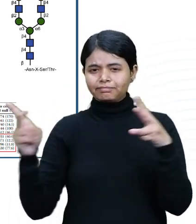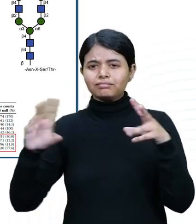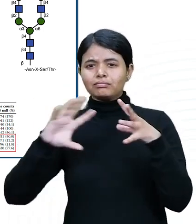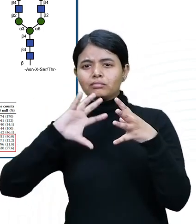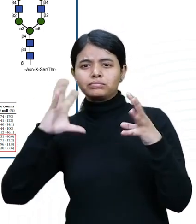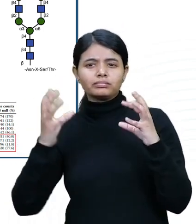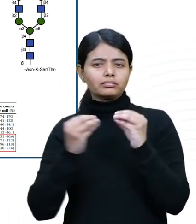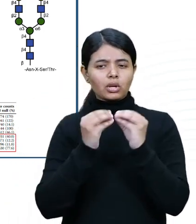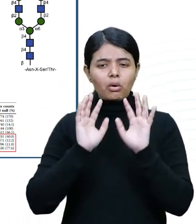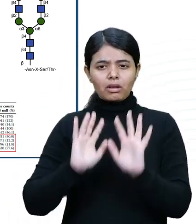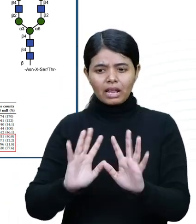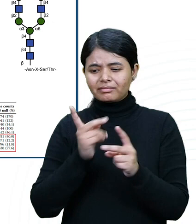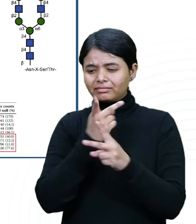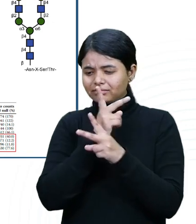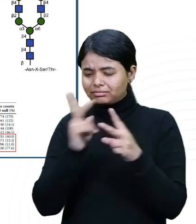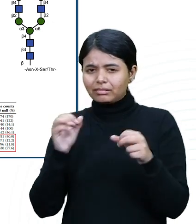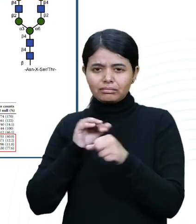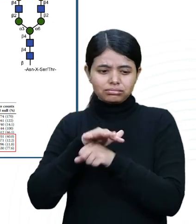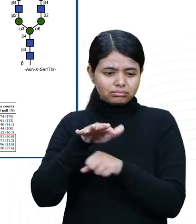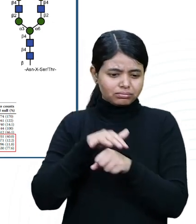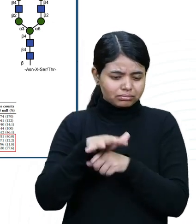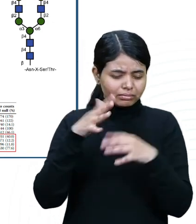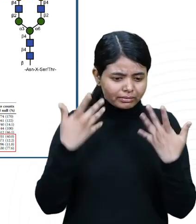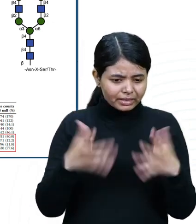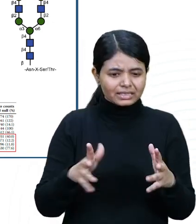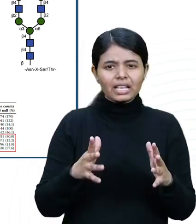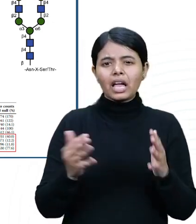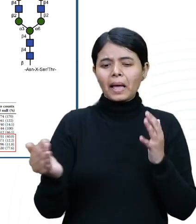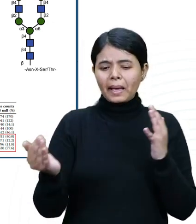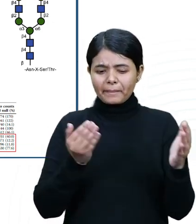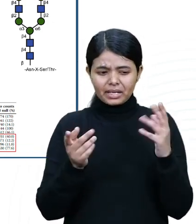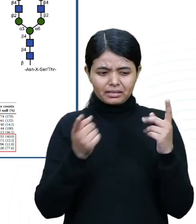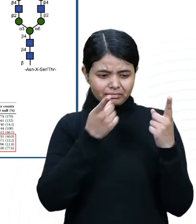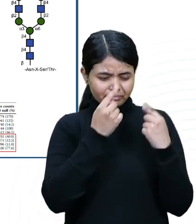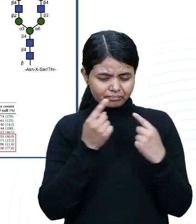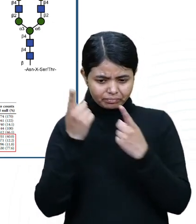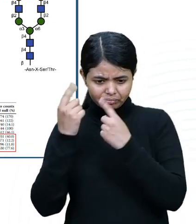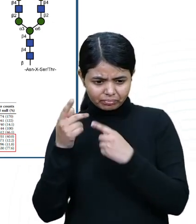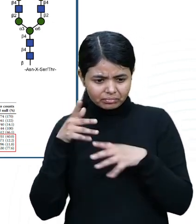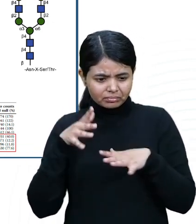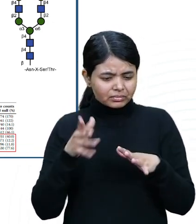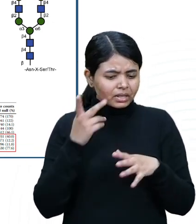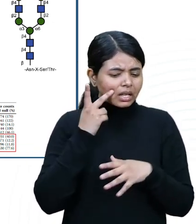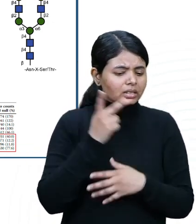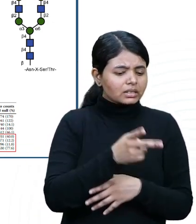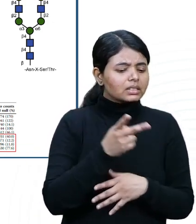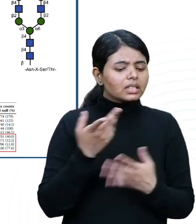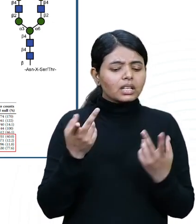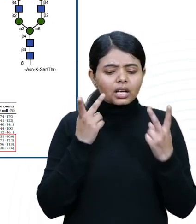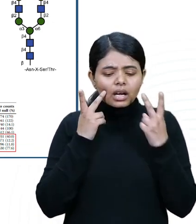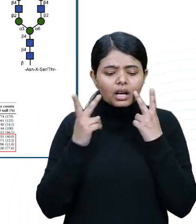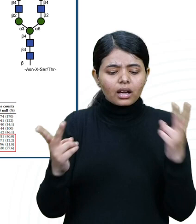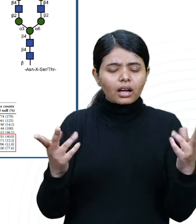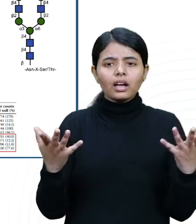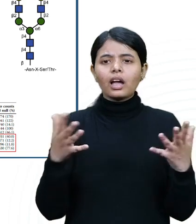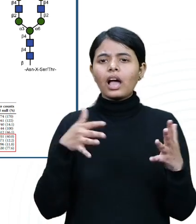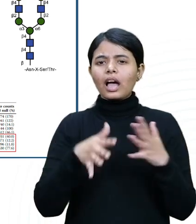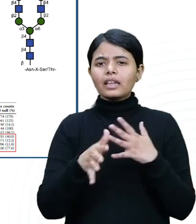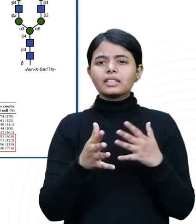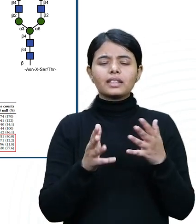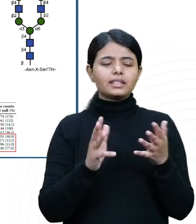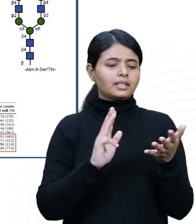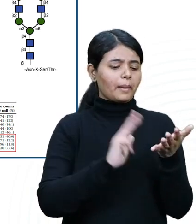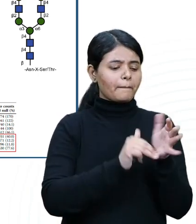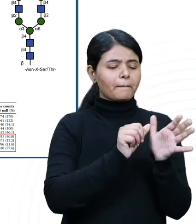3 and 6 substituted disubstituted galactose from the branching point. And that's exactly what we see in the wild type. We see